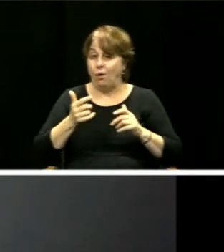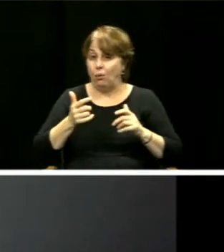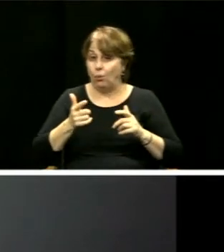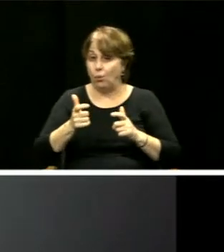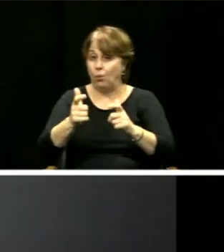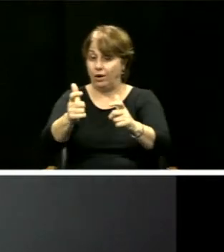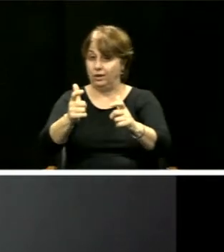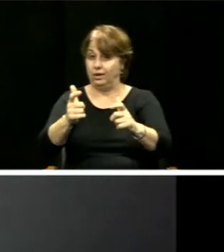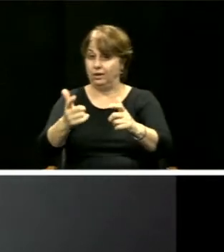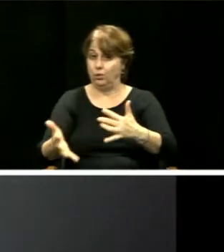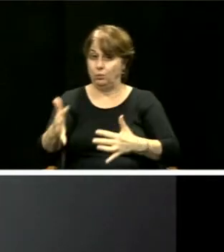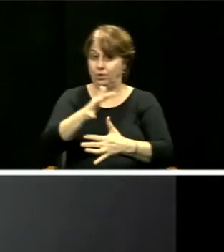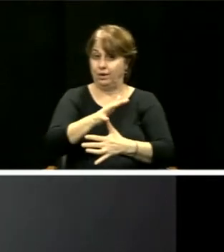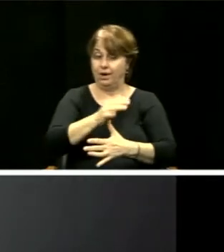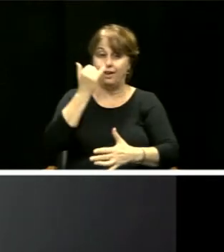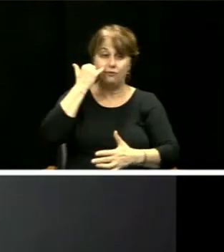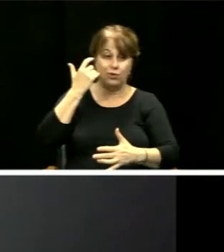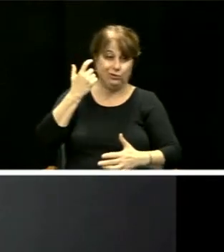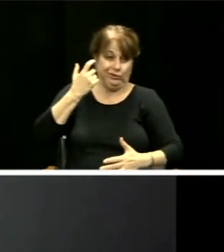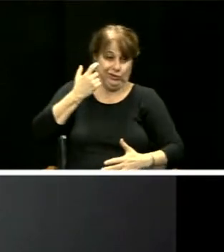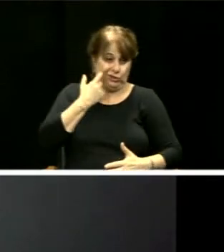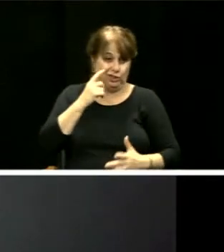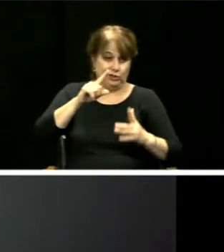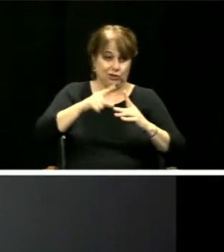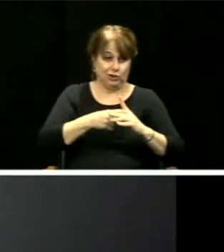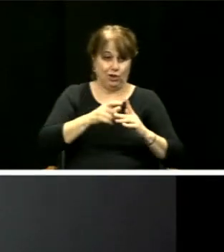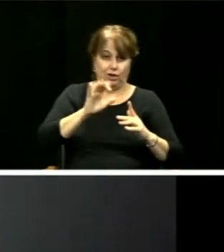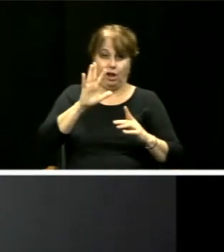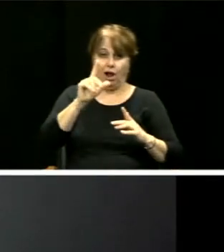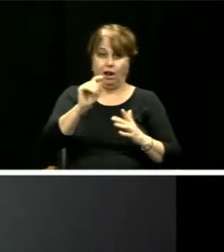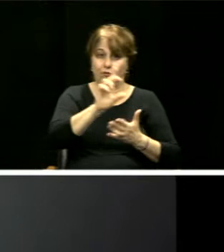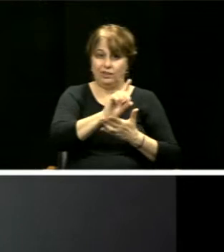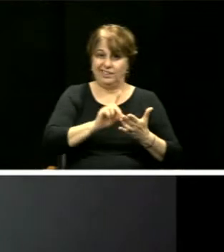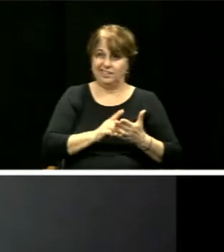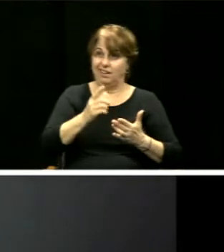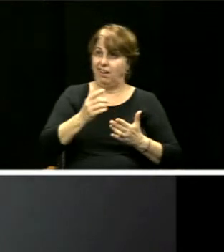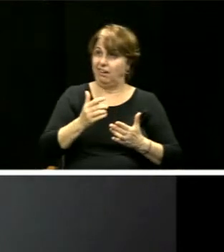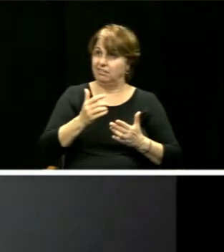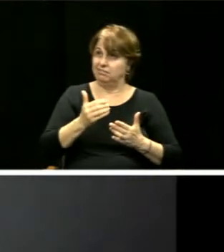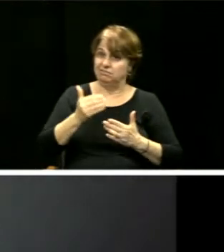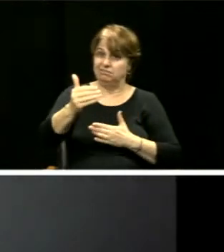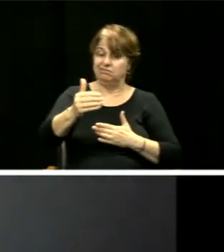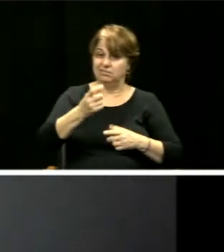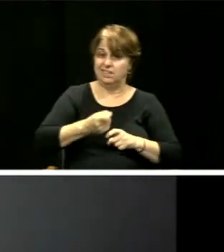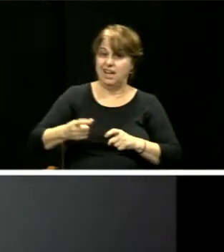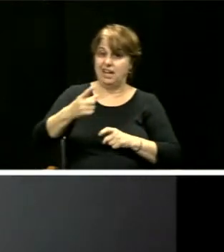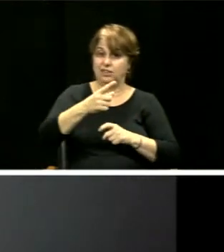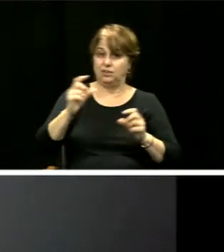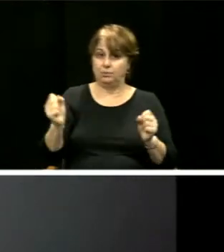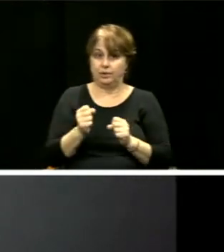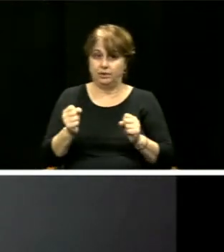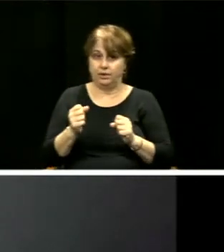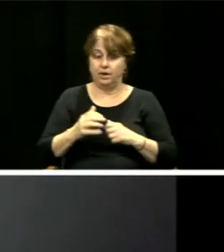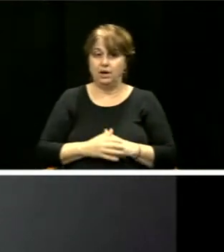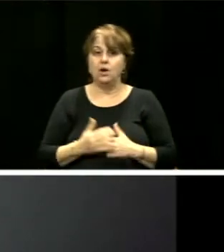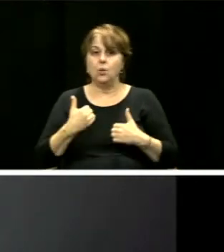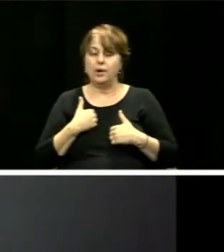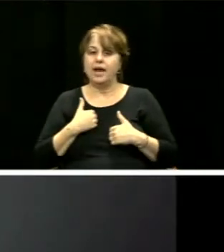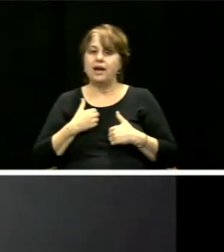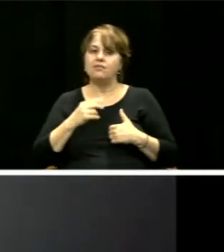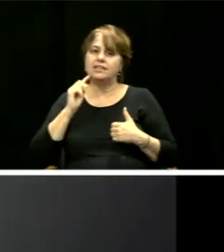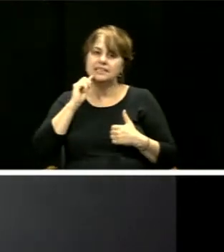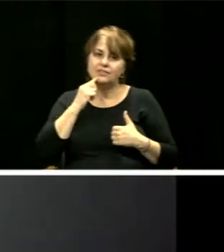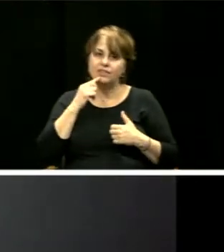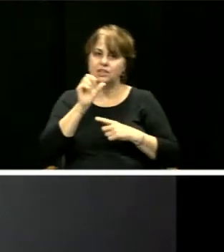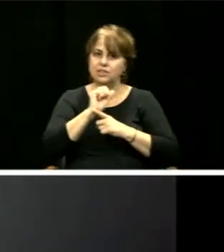going to start designing the culverts next winter? It seems to me we have a really severe situation flooding wise here. It's not